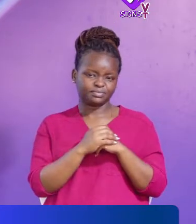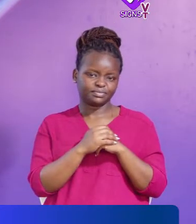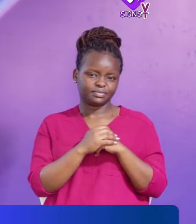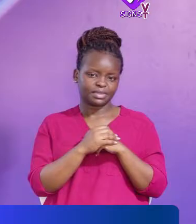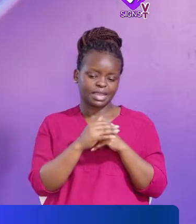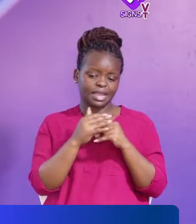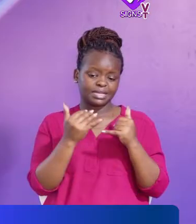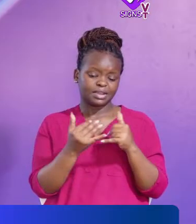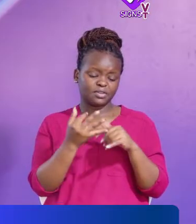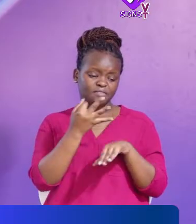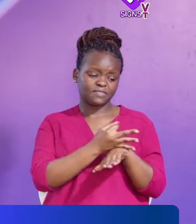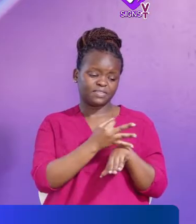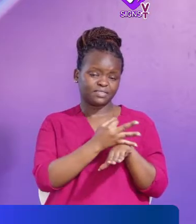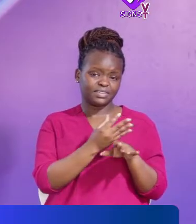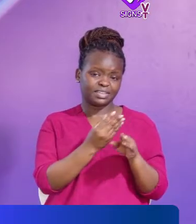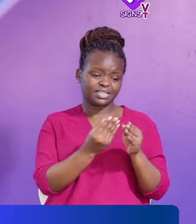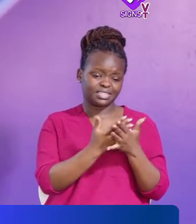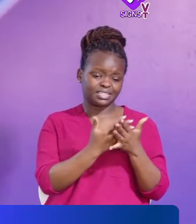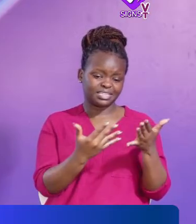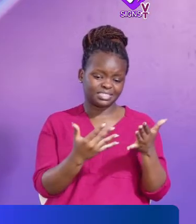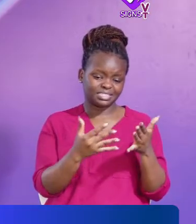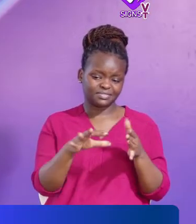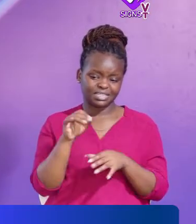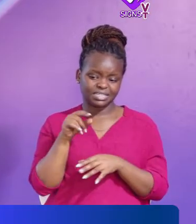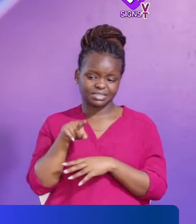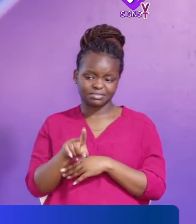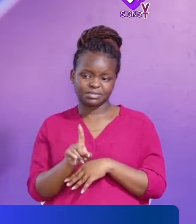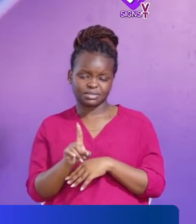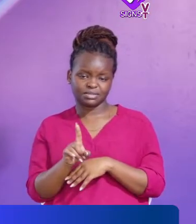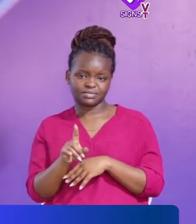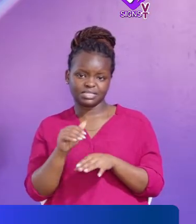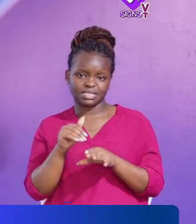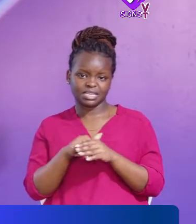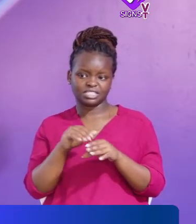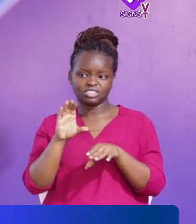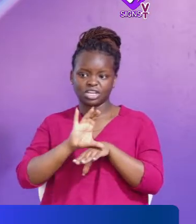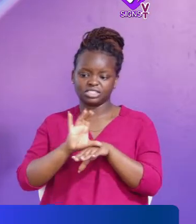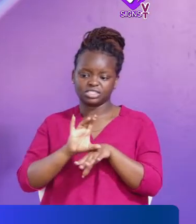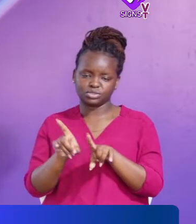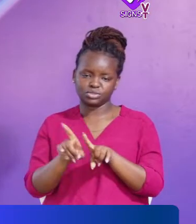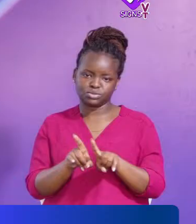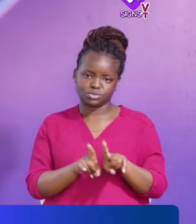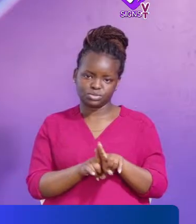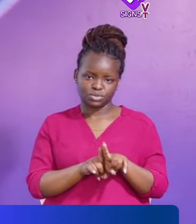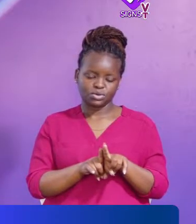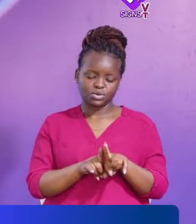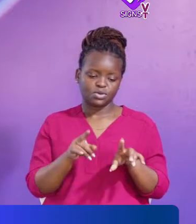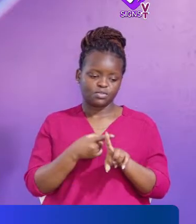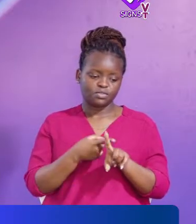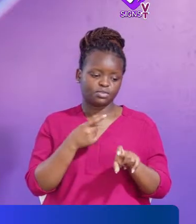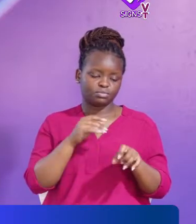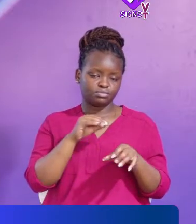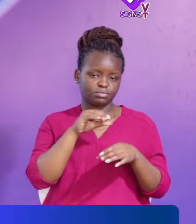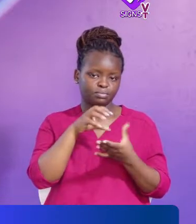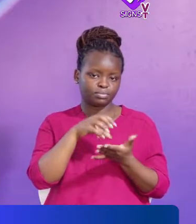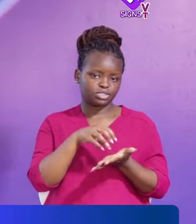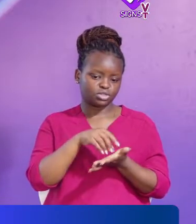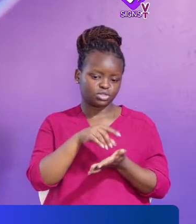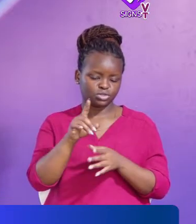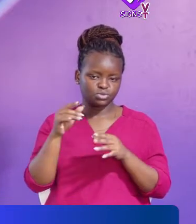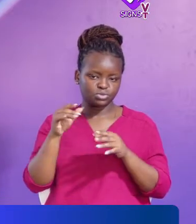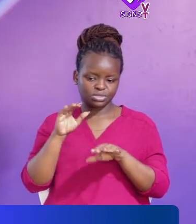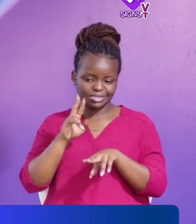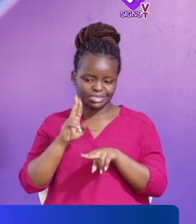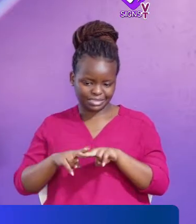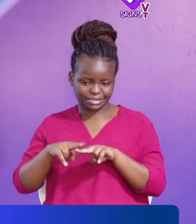like fraudulent deals are finding themselves into churches as well. From the position that you sit as a board member